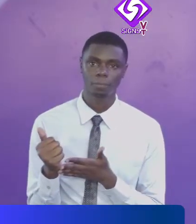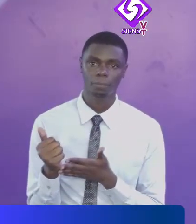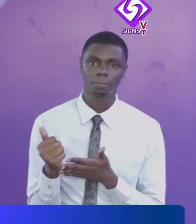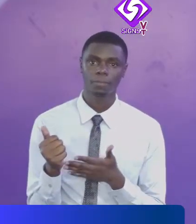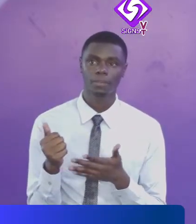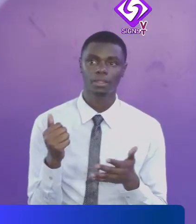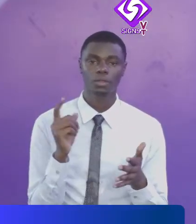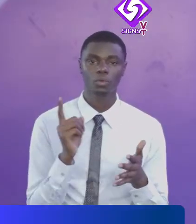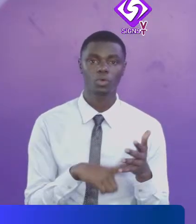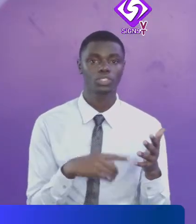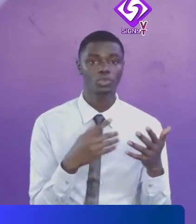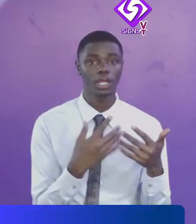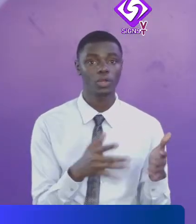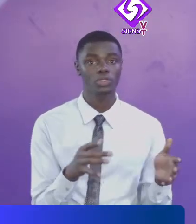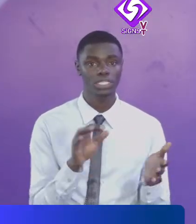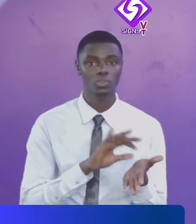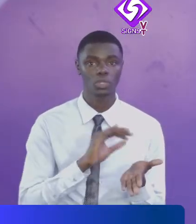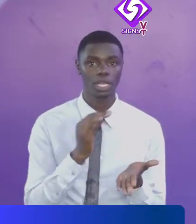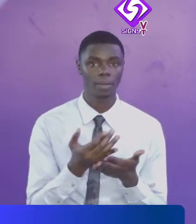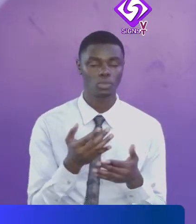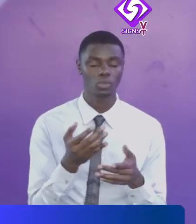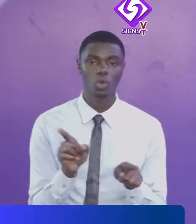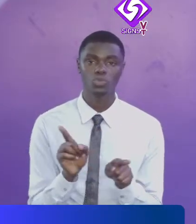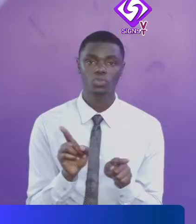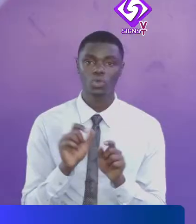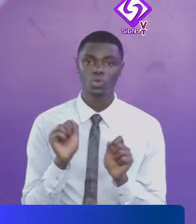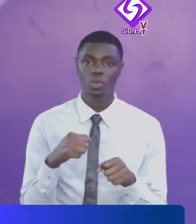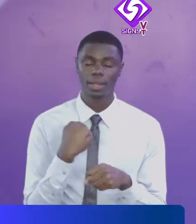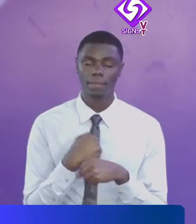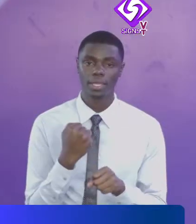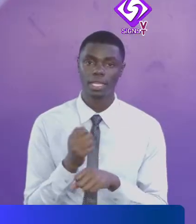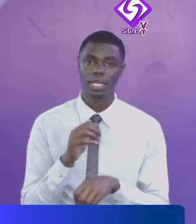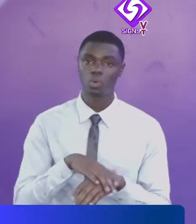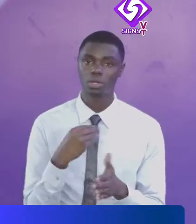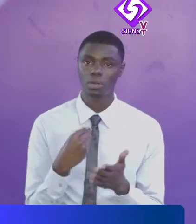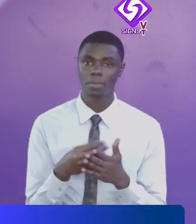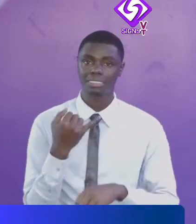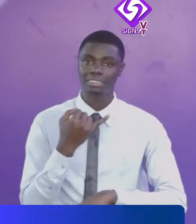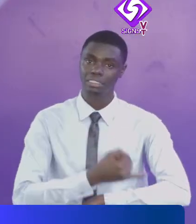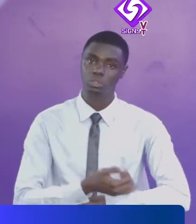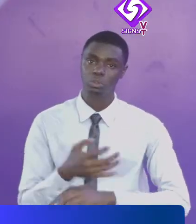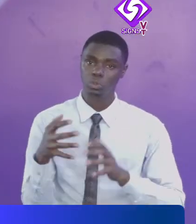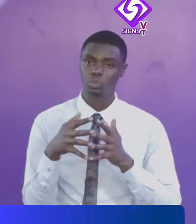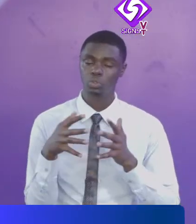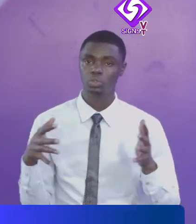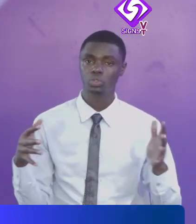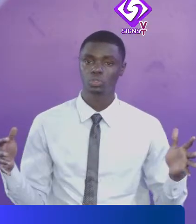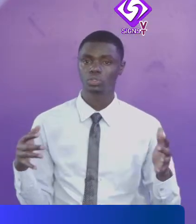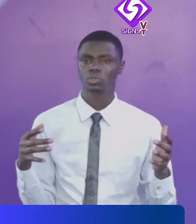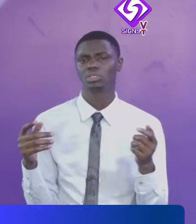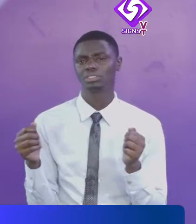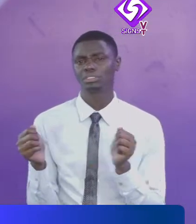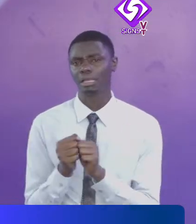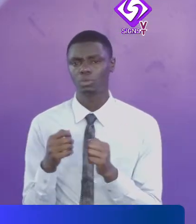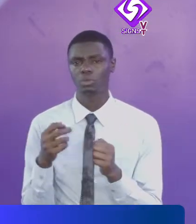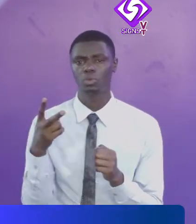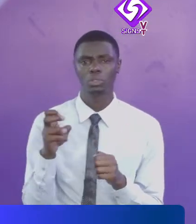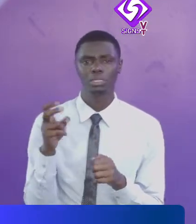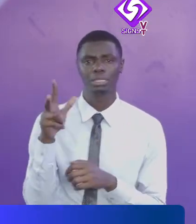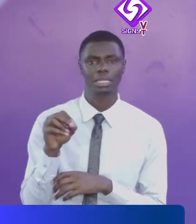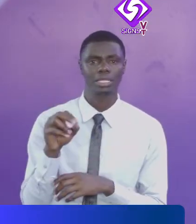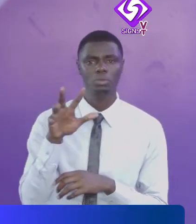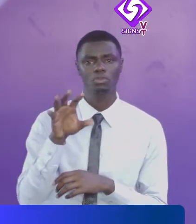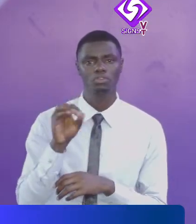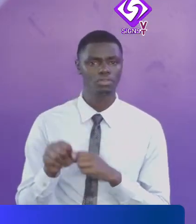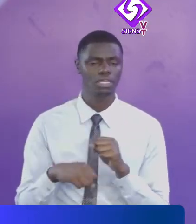all your capital. But then you can also make a lot of money out of it. If the institution grows to 20, 30 times of what it is in the next 10, 15 years,